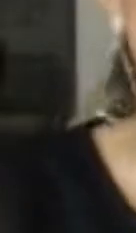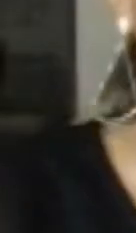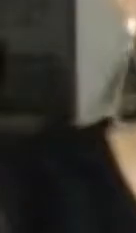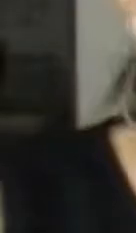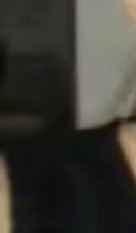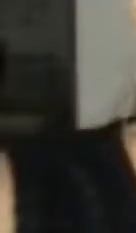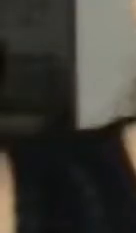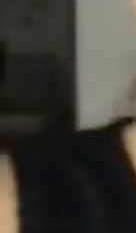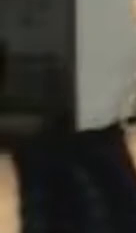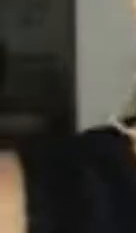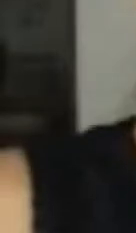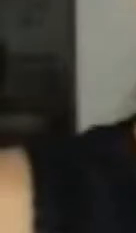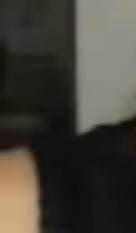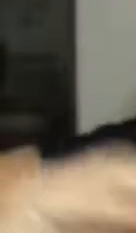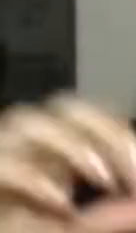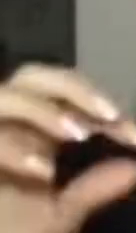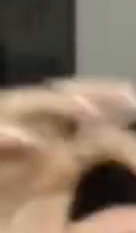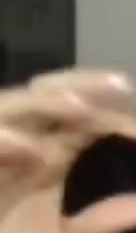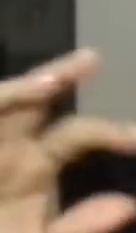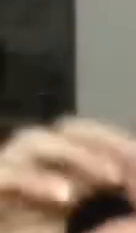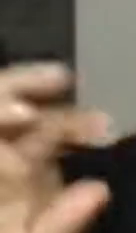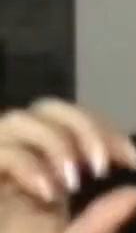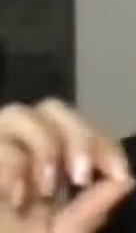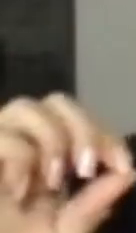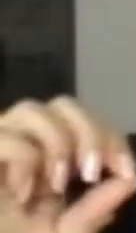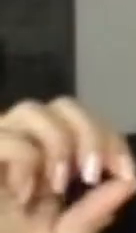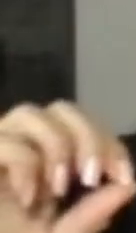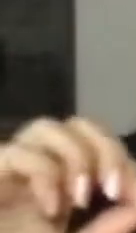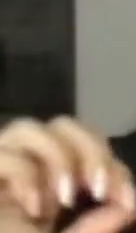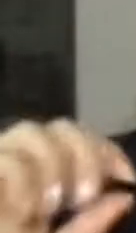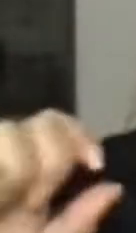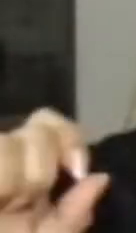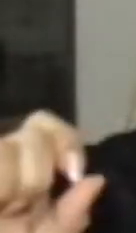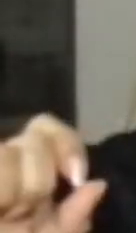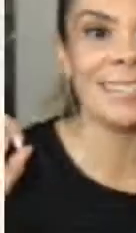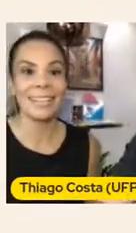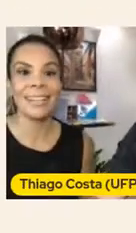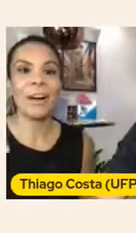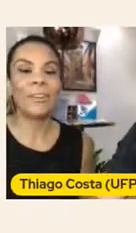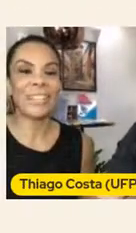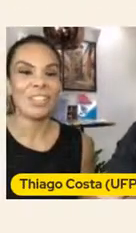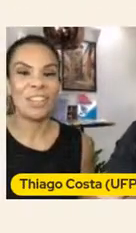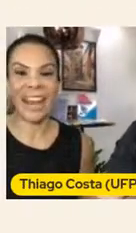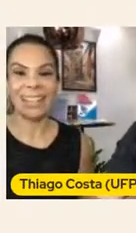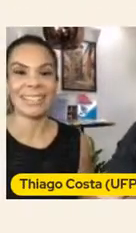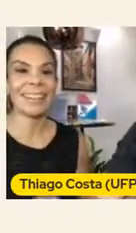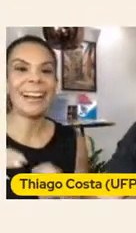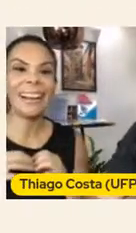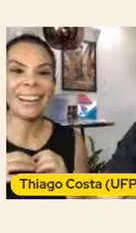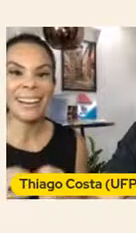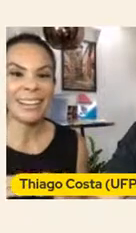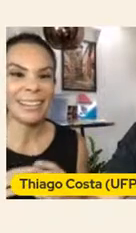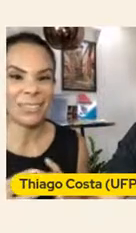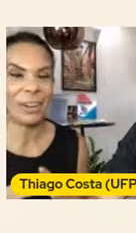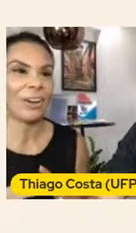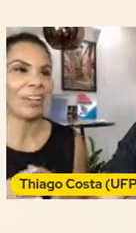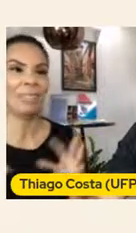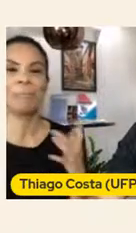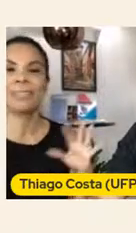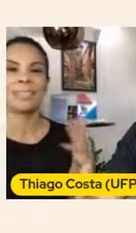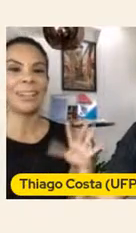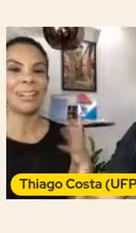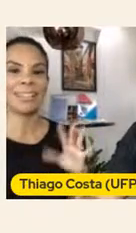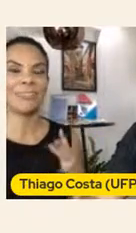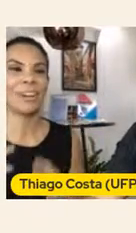God. Guys, can you put some hearts on the chat? I love